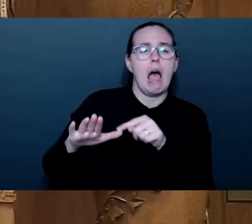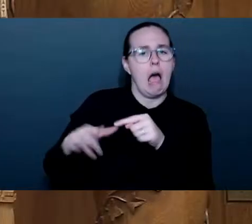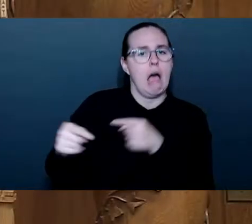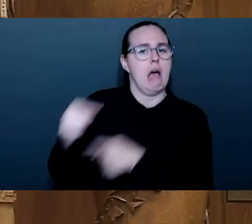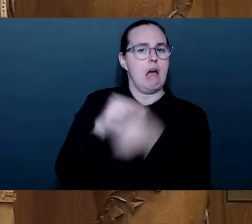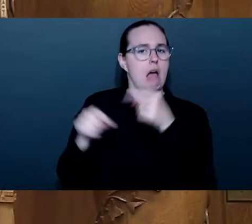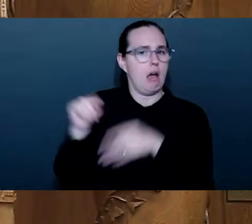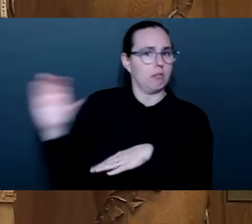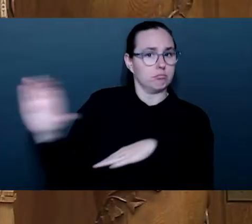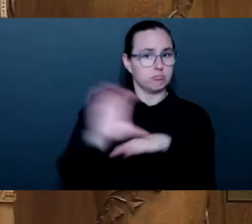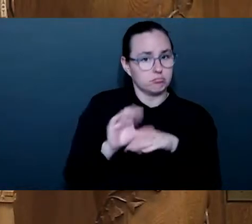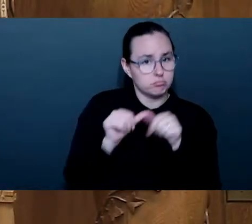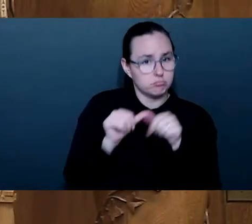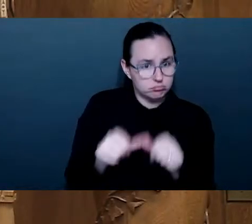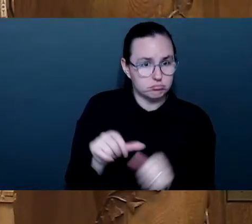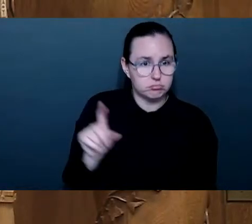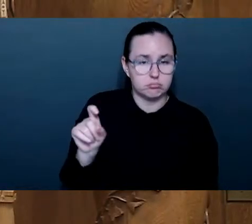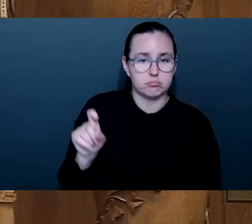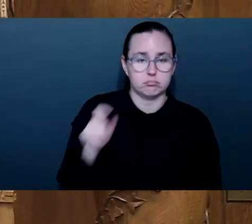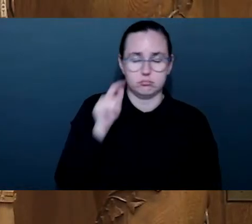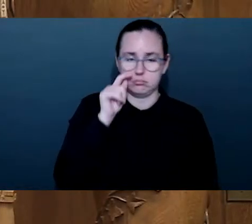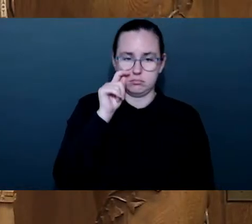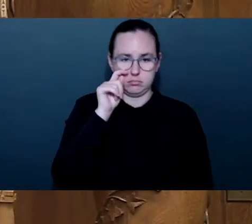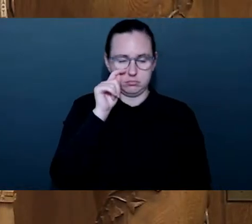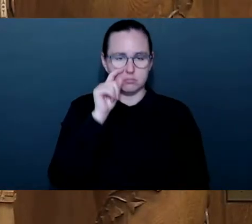Minister of Health.